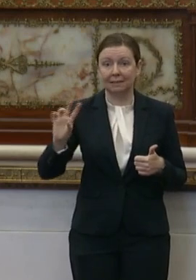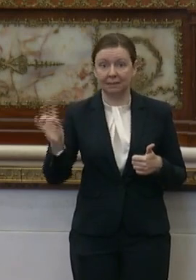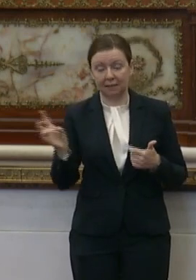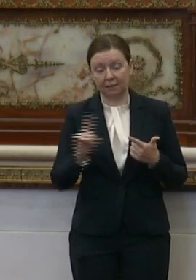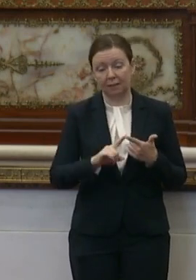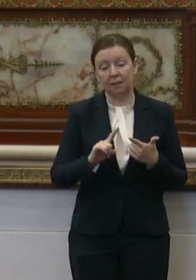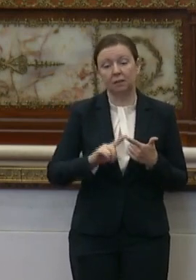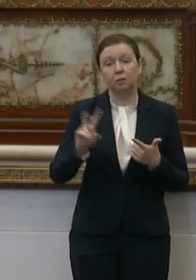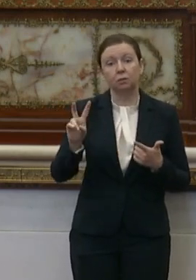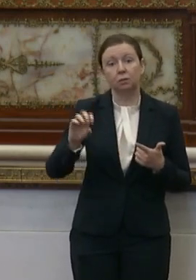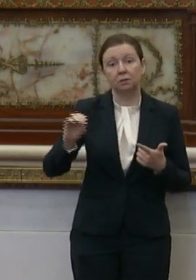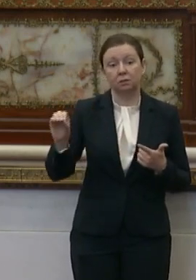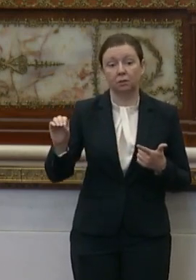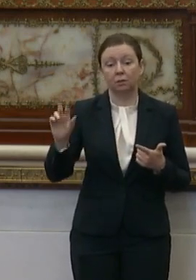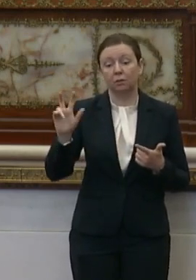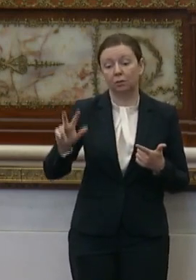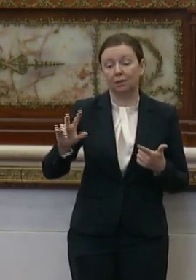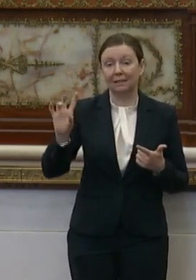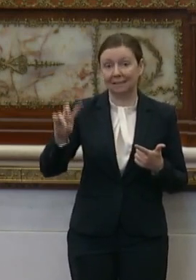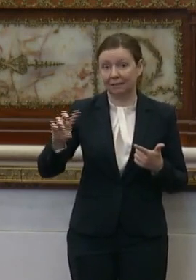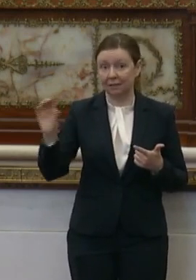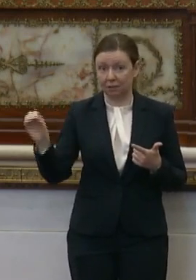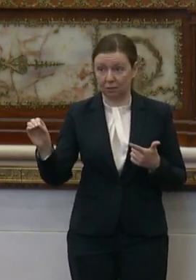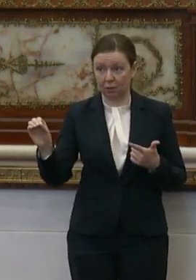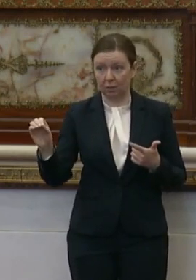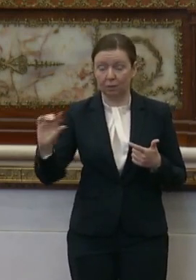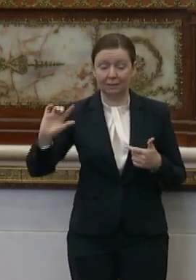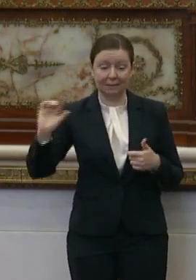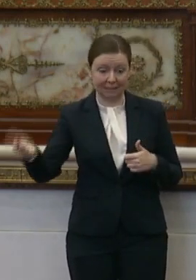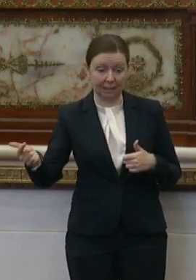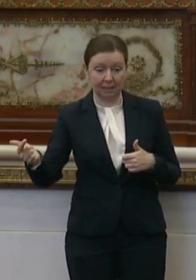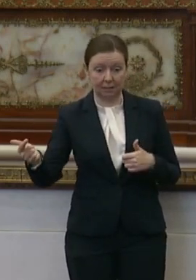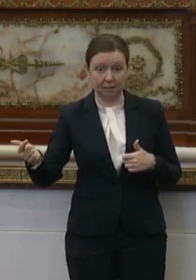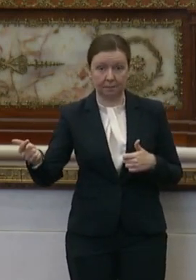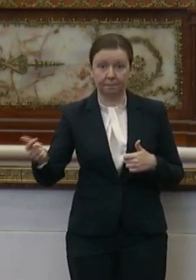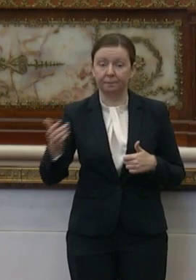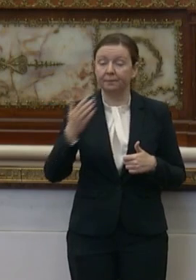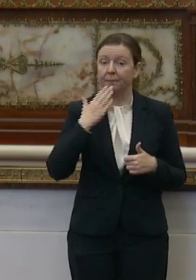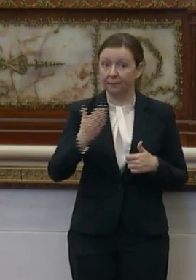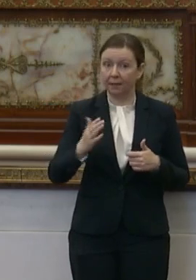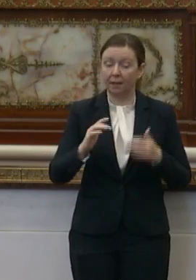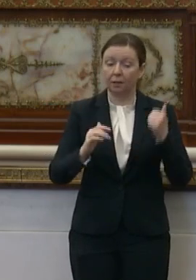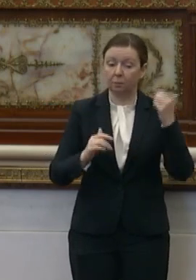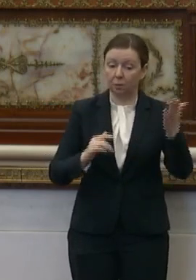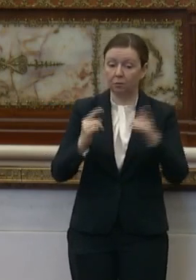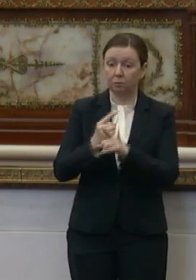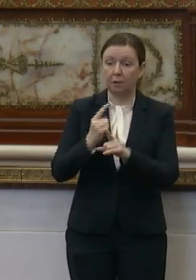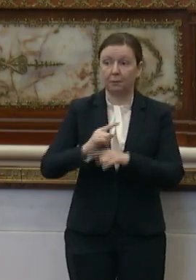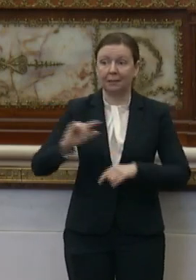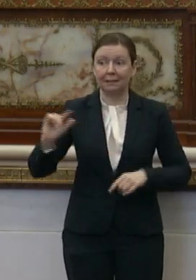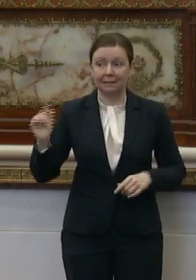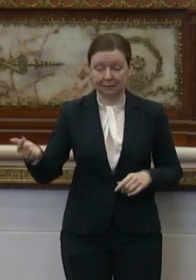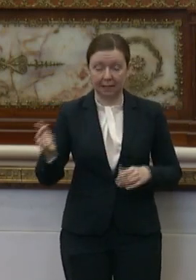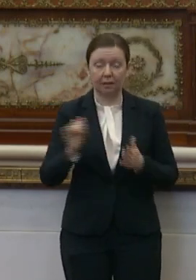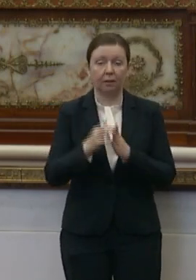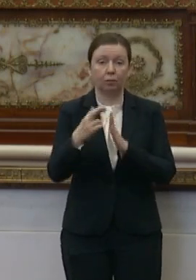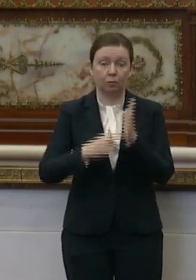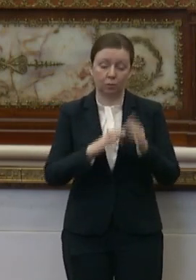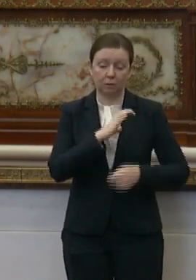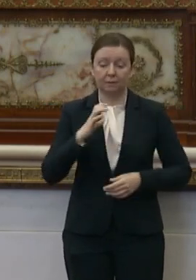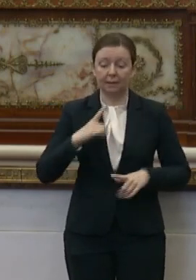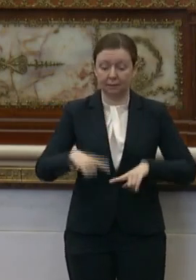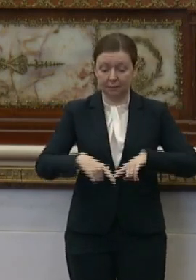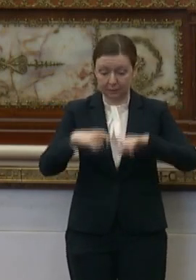200367, and 200370. Second. Thank you. It's been moved and probably second that the rules of council